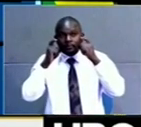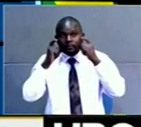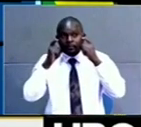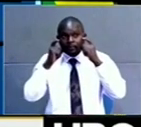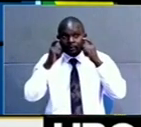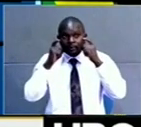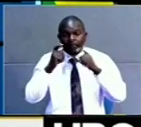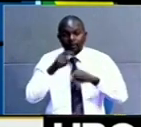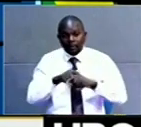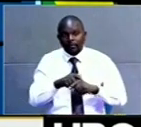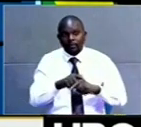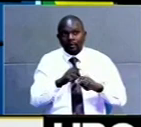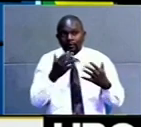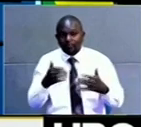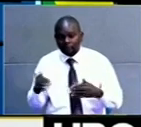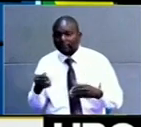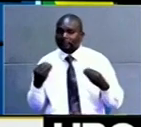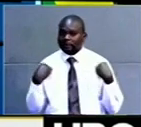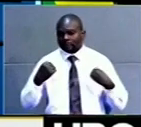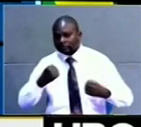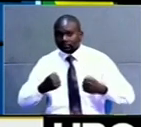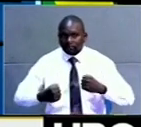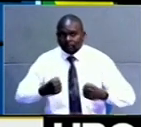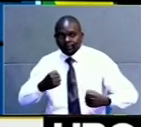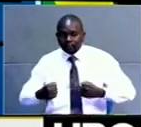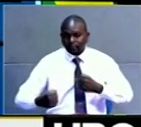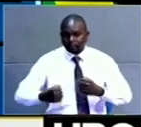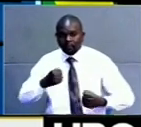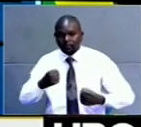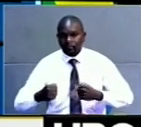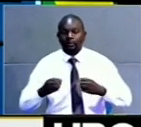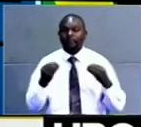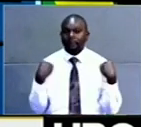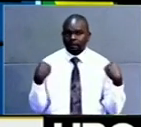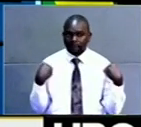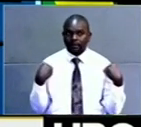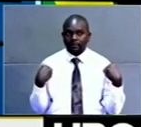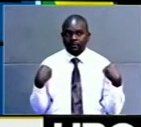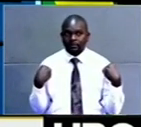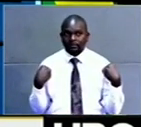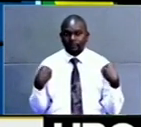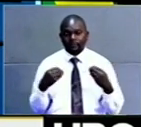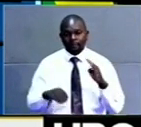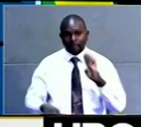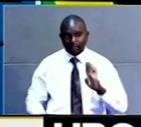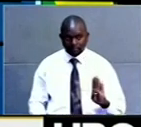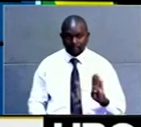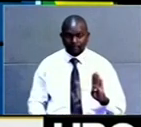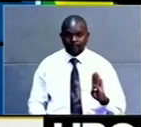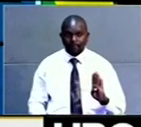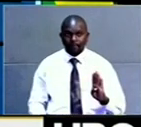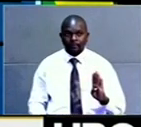when you are engaged in strenuous exercises. be with